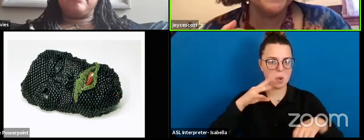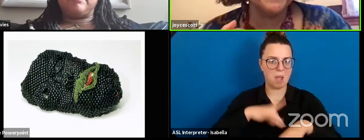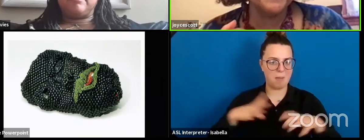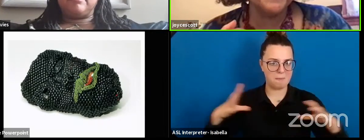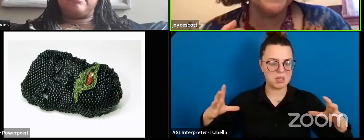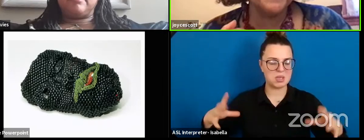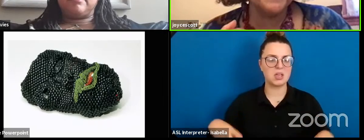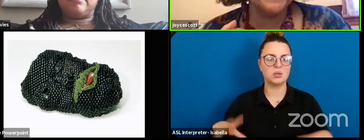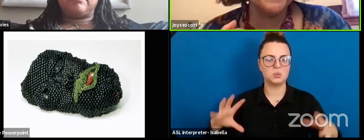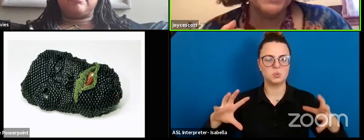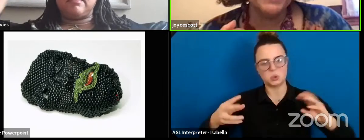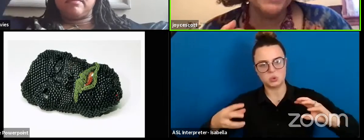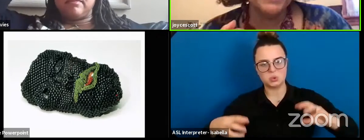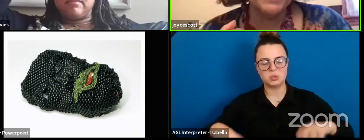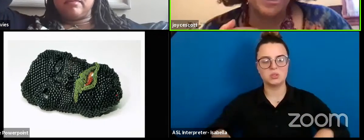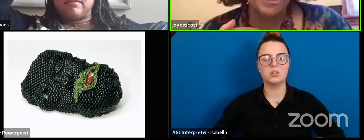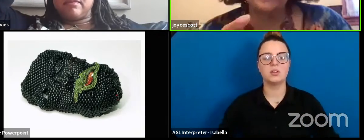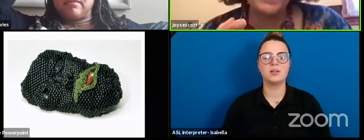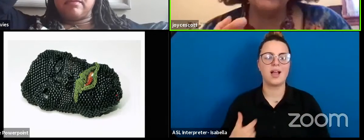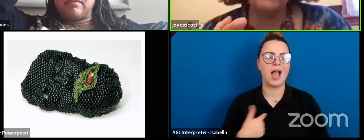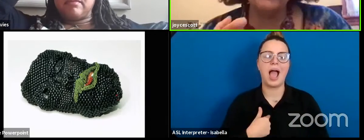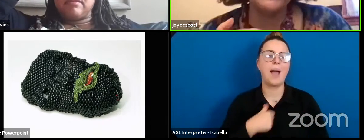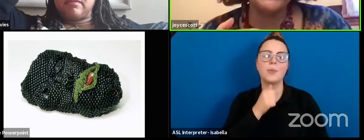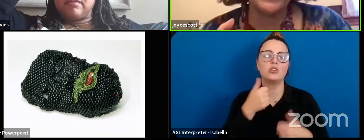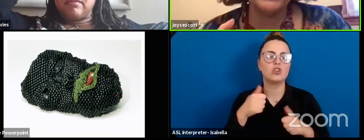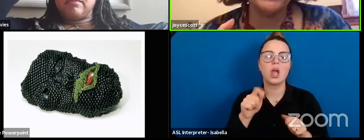I wasn't trying to be realistic.